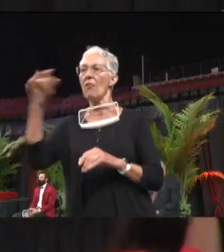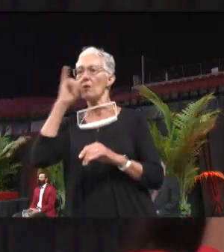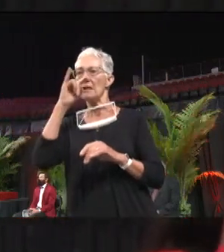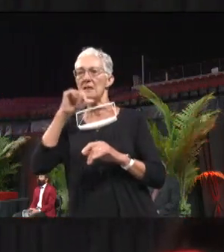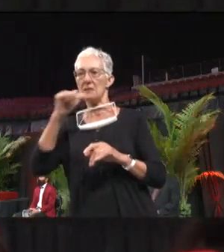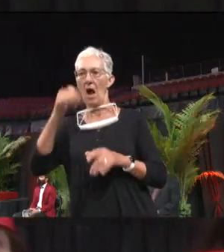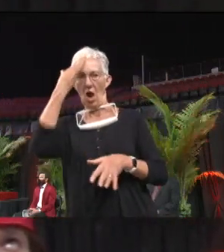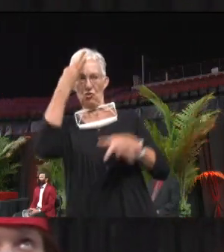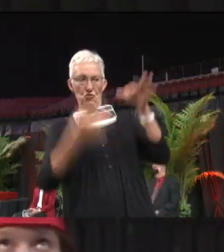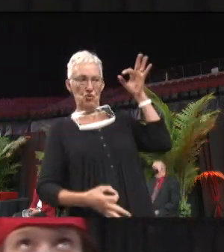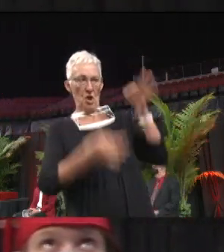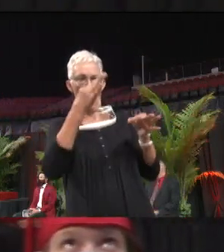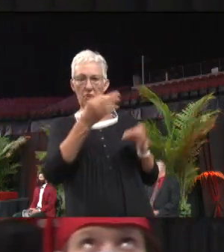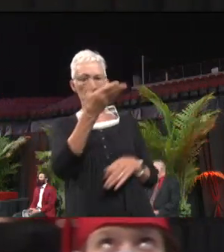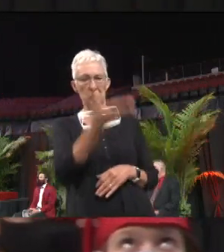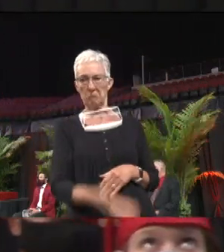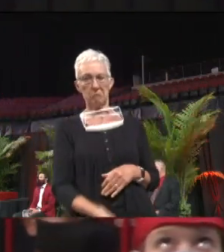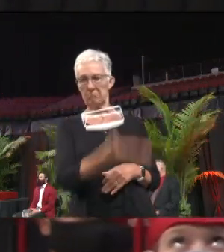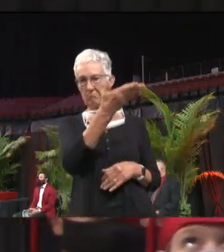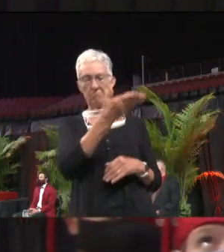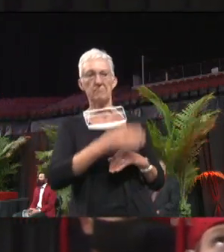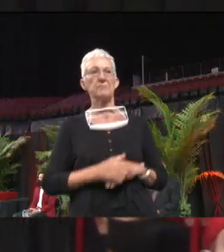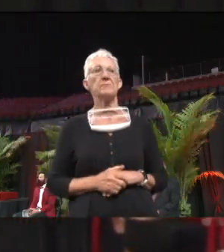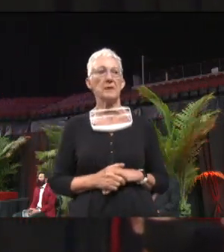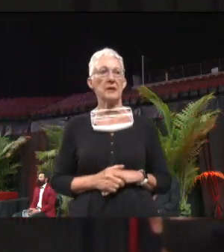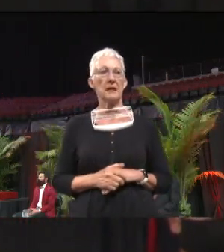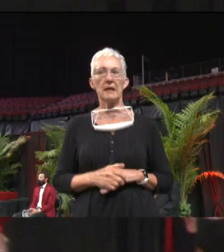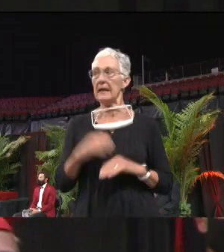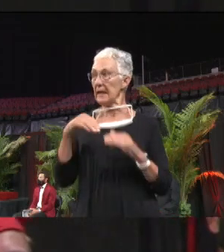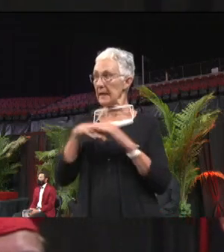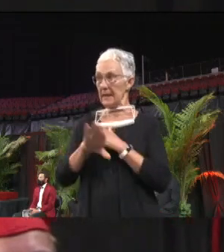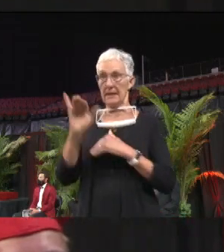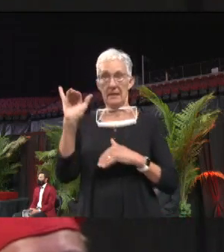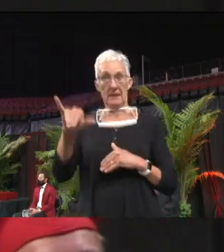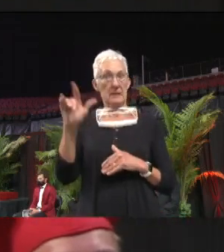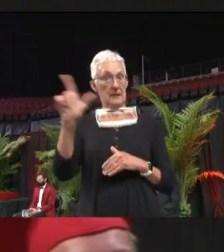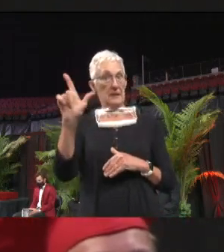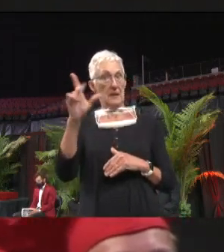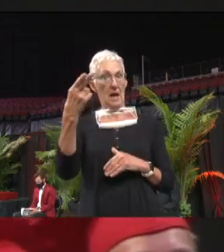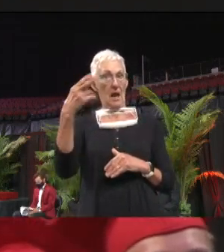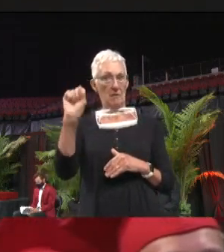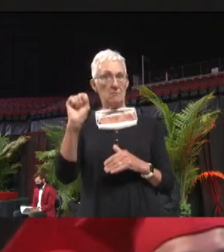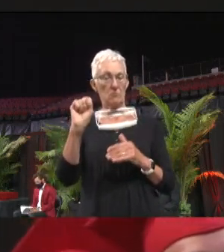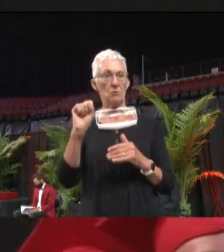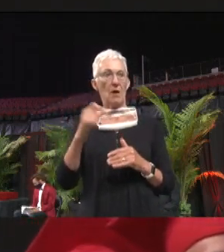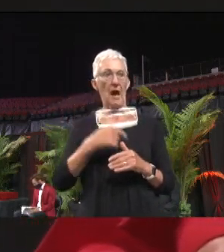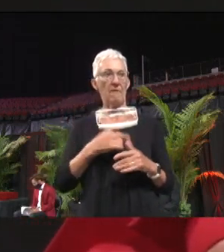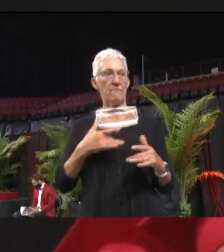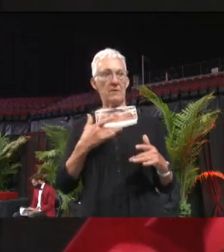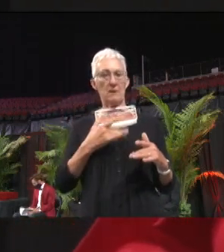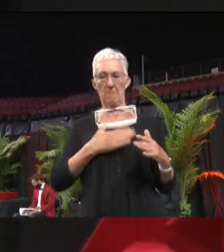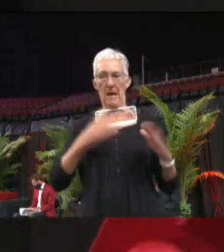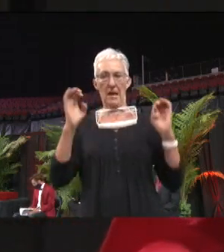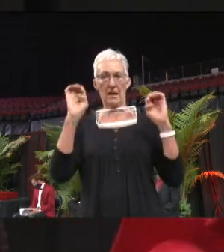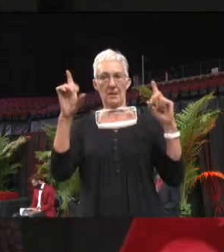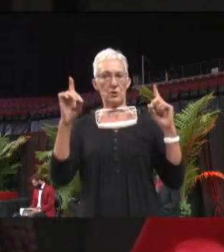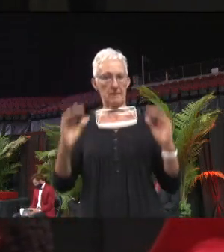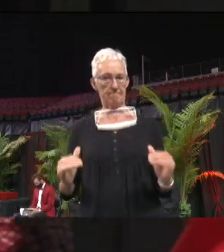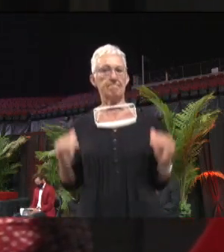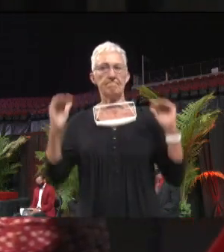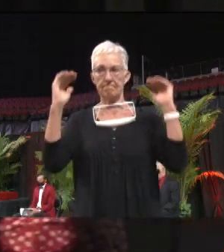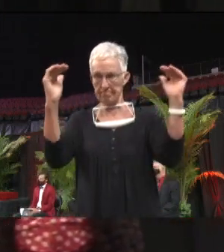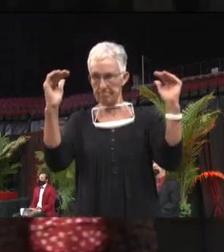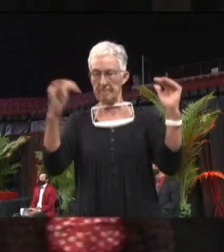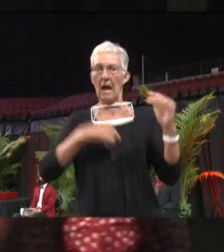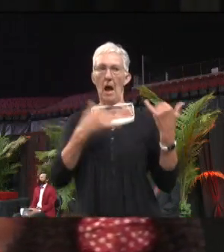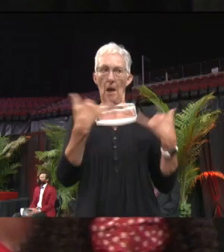Coming to Lincoln High School has given me the education to take me to school at the next level. It has given me the opportunity to play sports